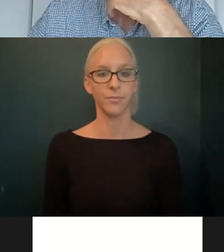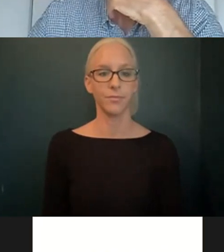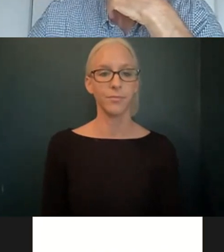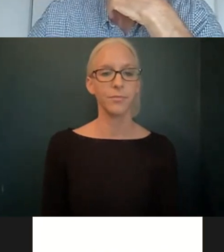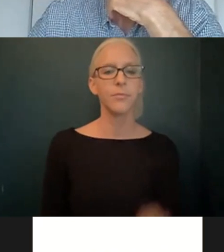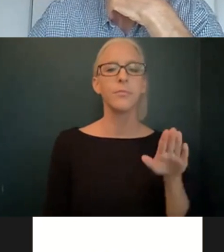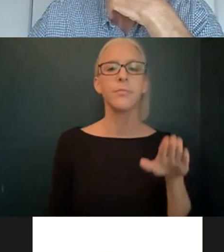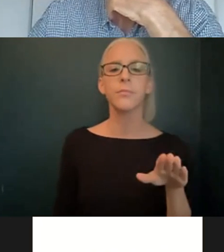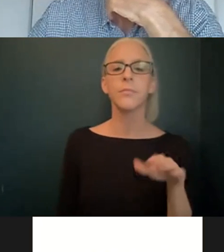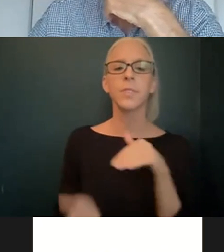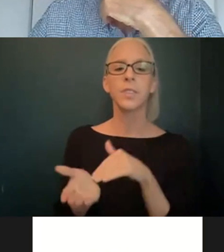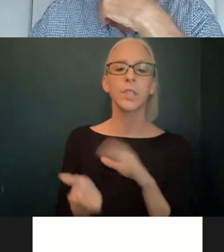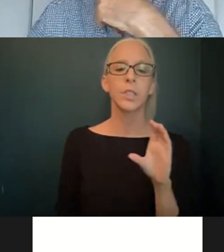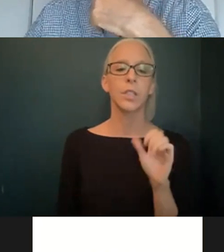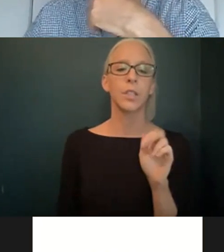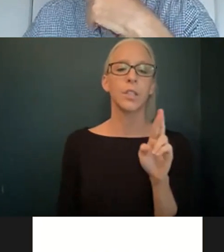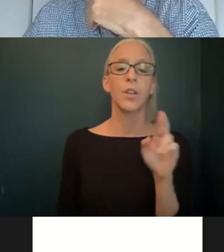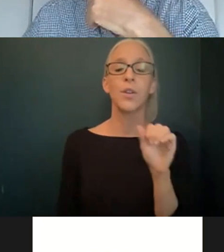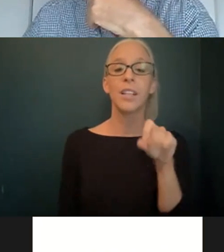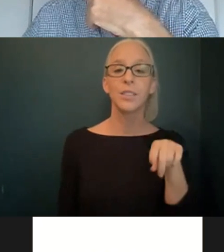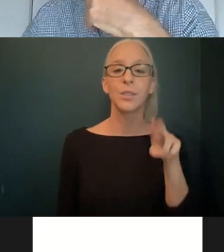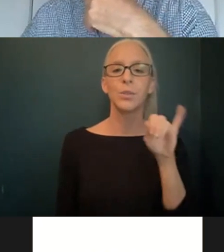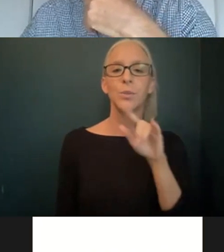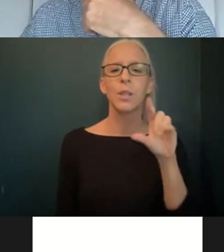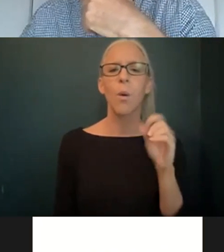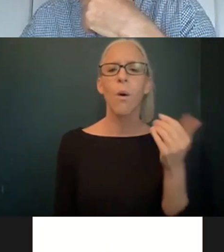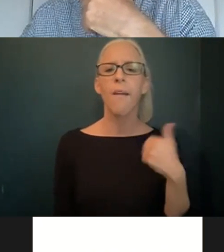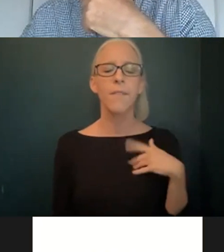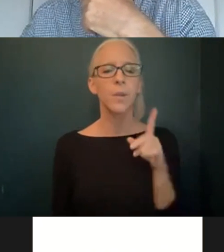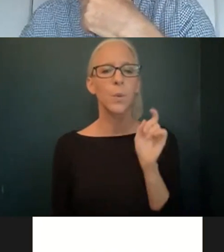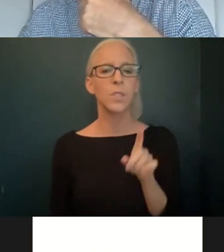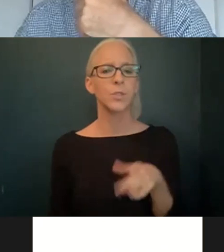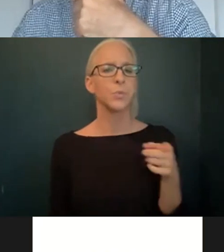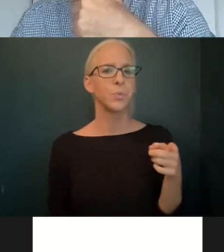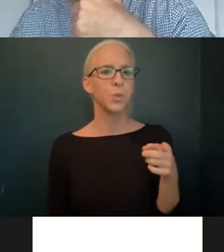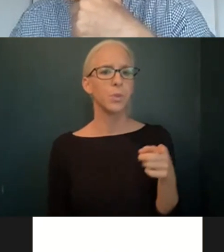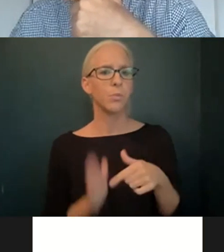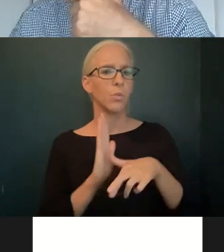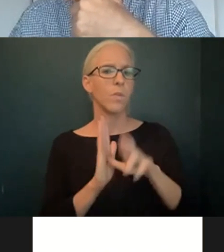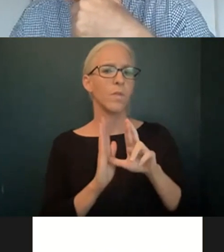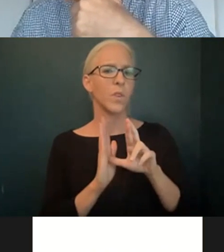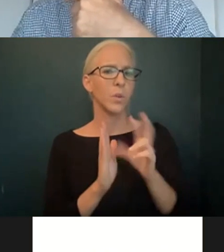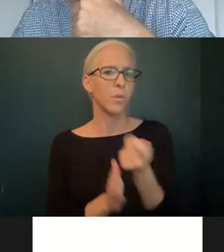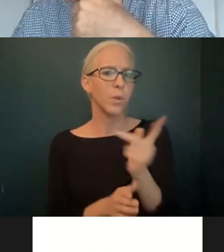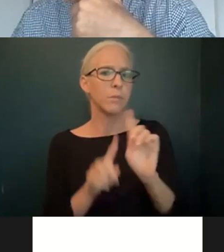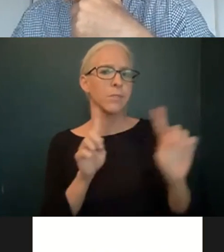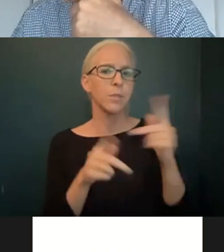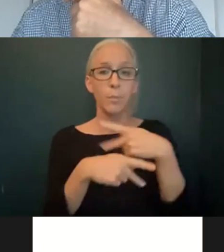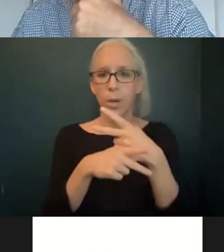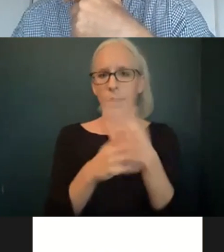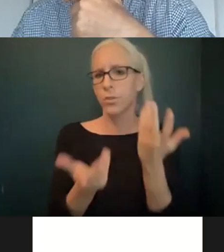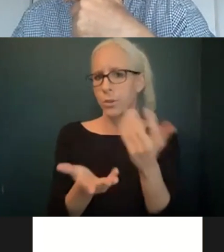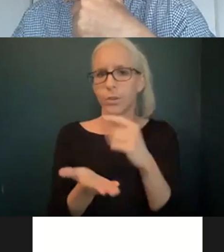Dr. Carrasquillo, I have a question. You went over some of the products or treatments that are